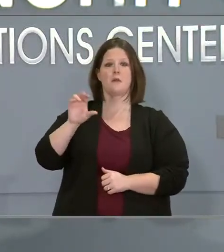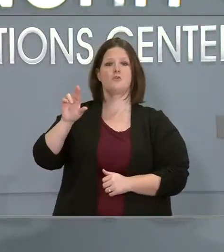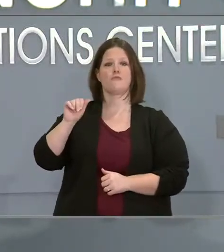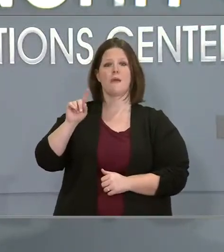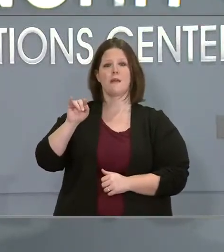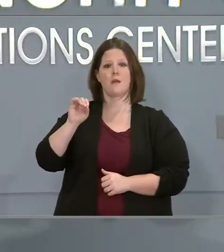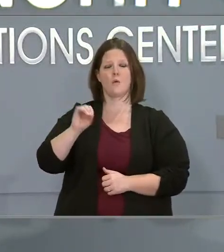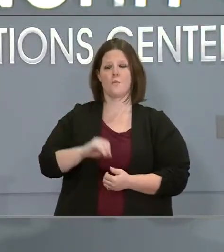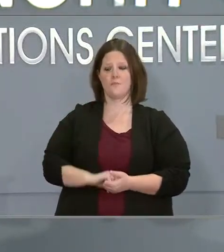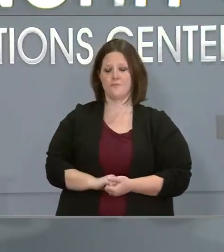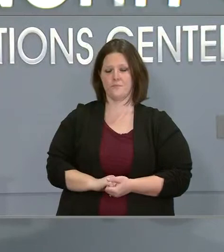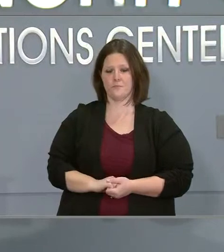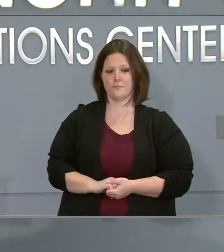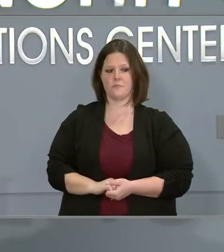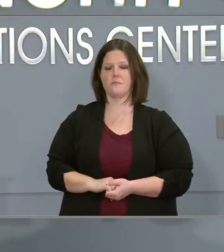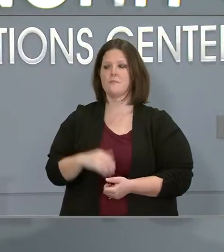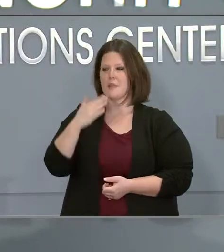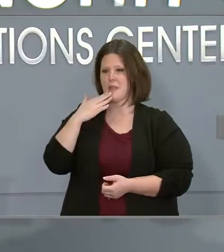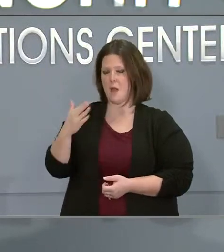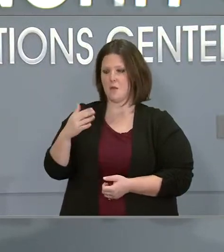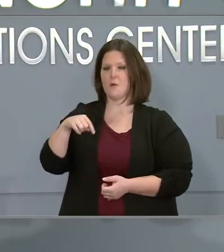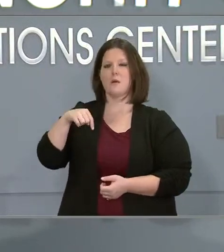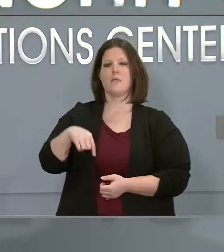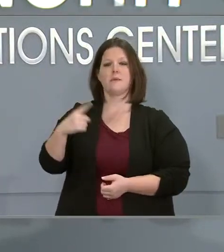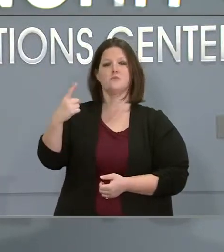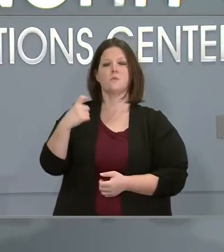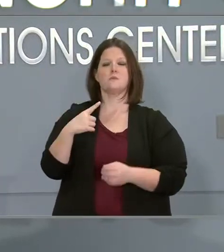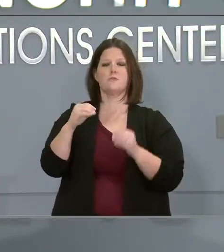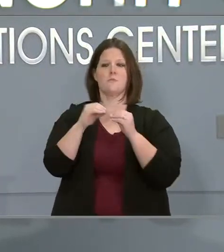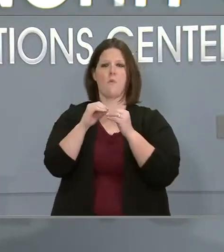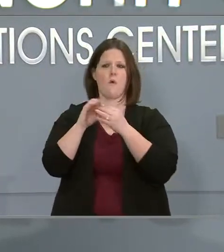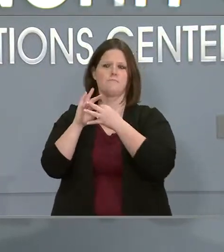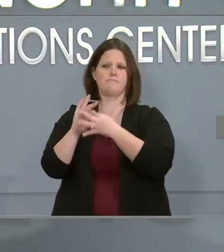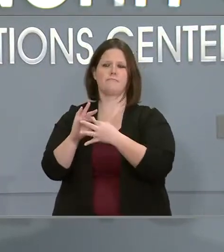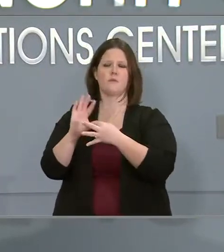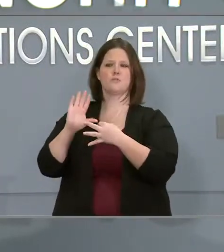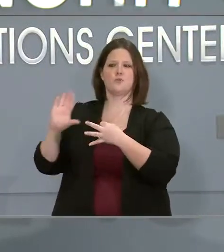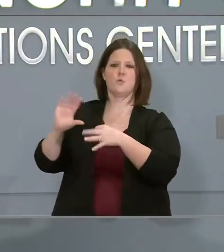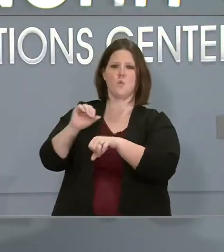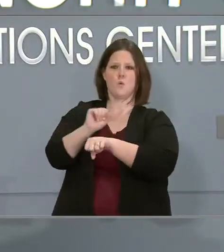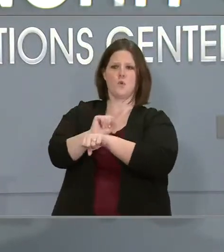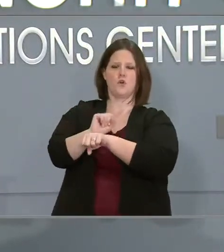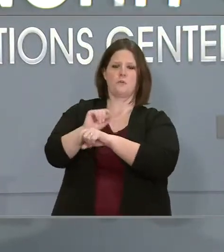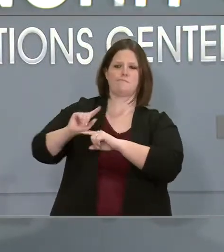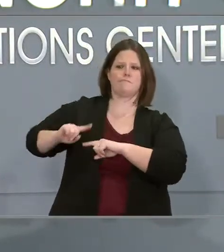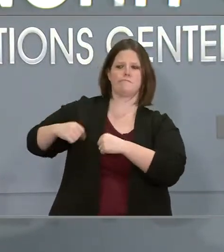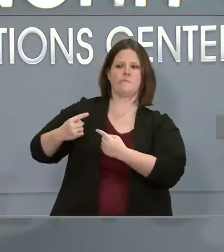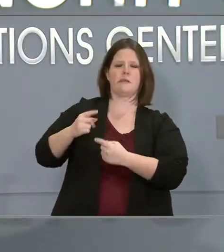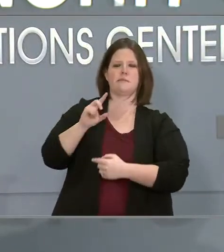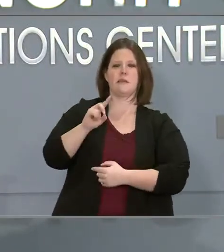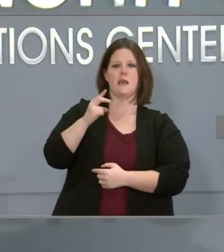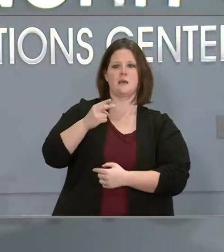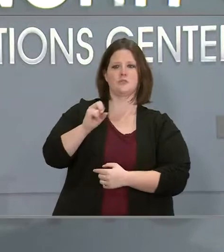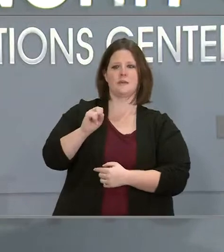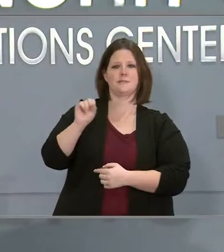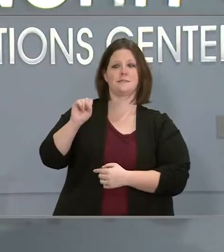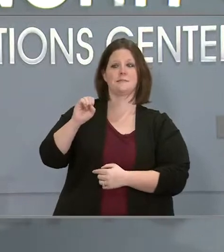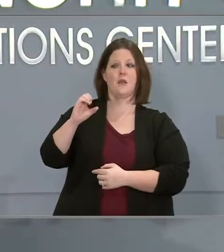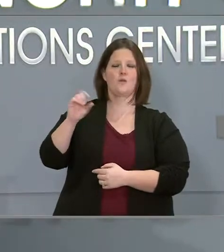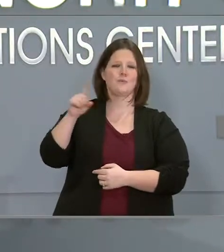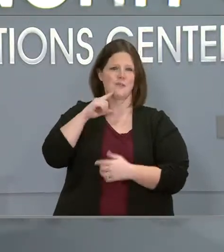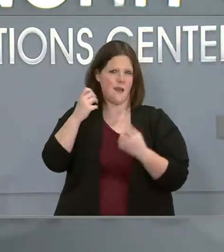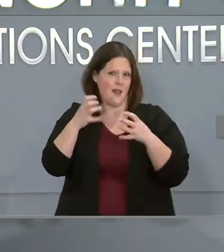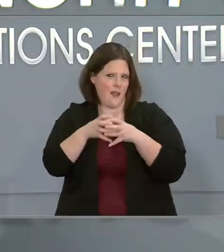Thanks for that information. And this question, a little bit more just related to your time here. at DHHS. There's a lot that you said you're proud